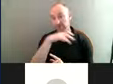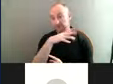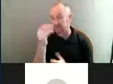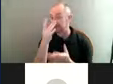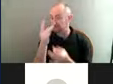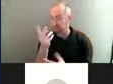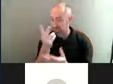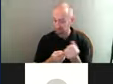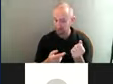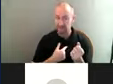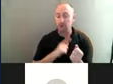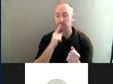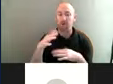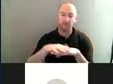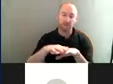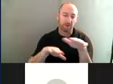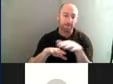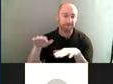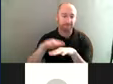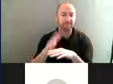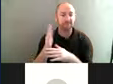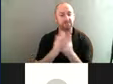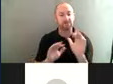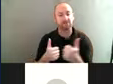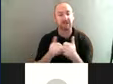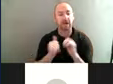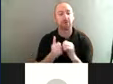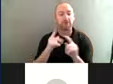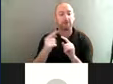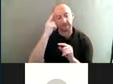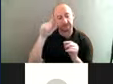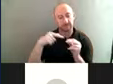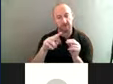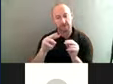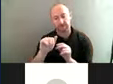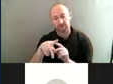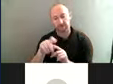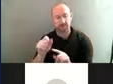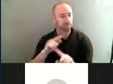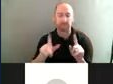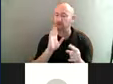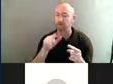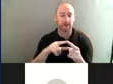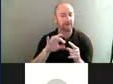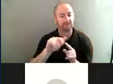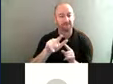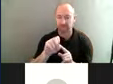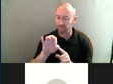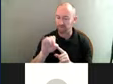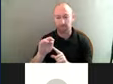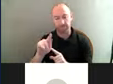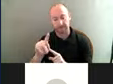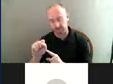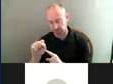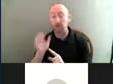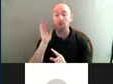And they do actually overlap a bit with some of the challenges in the way people think about maps. But I will not talk about file formats. I will talk about map projections